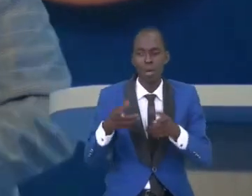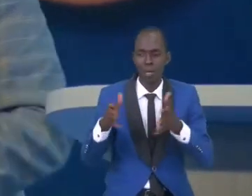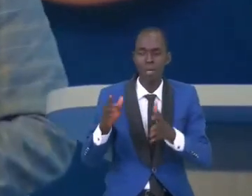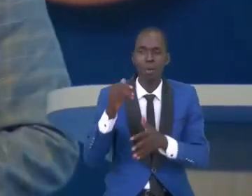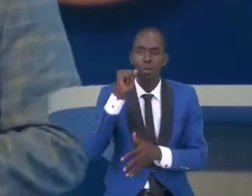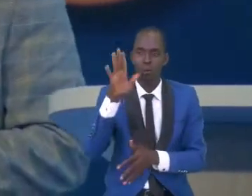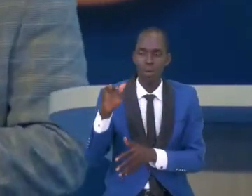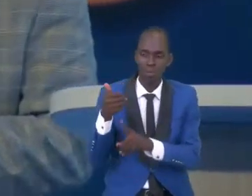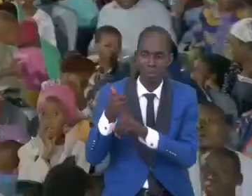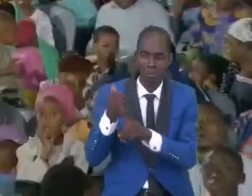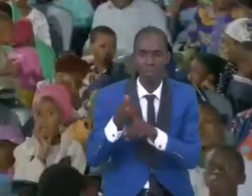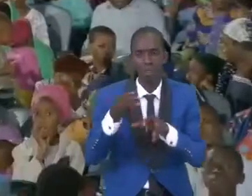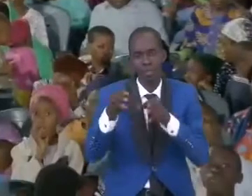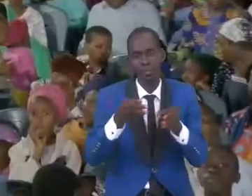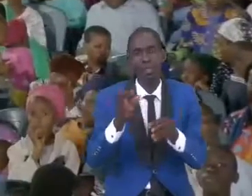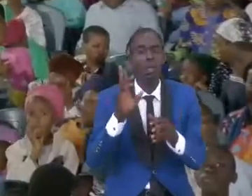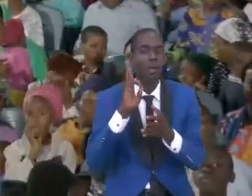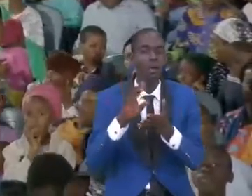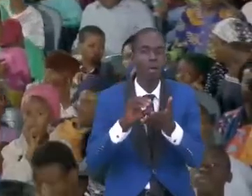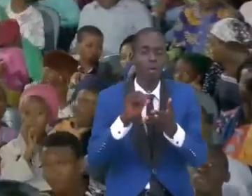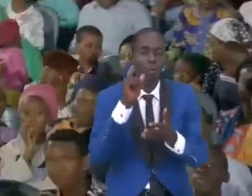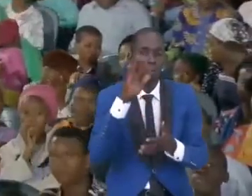you her own story.